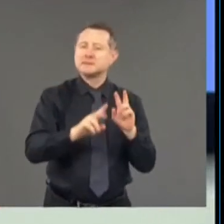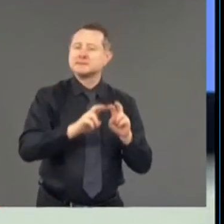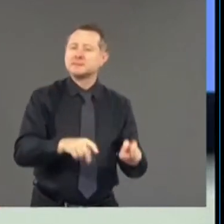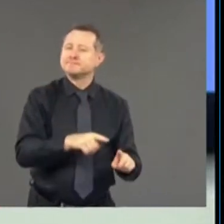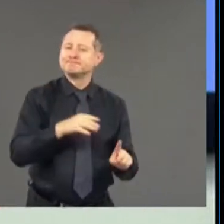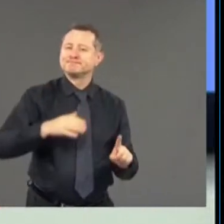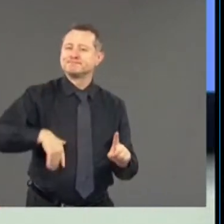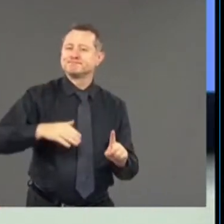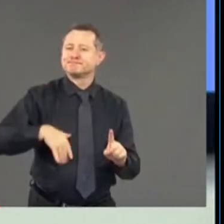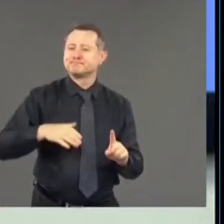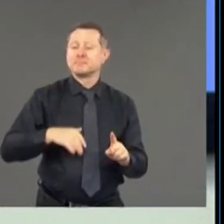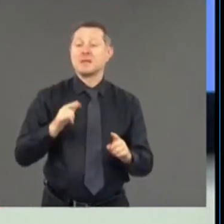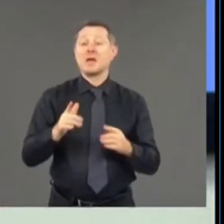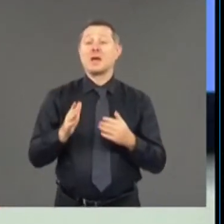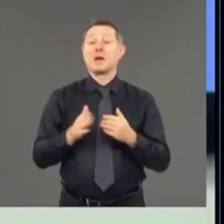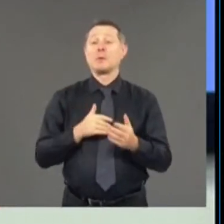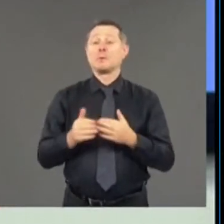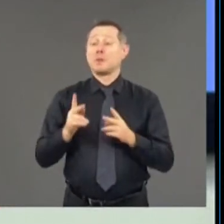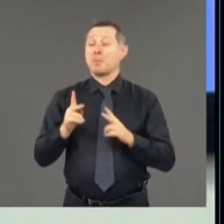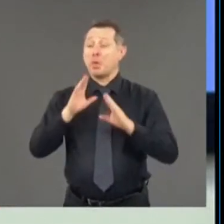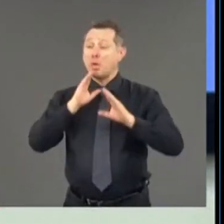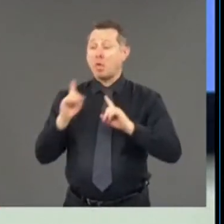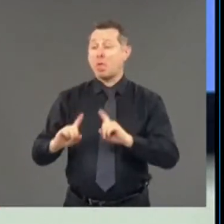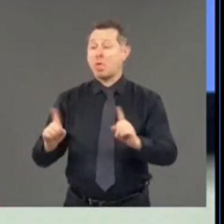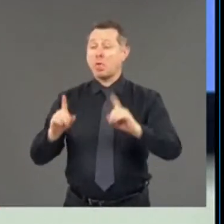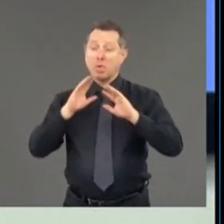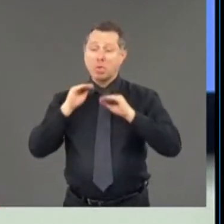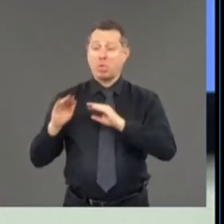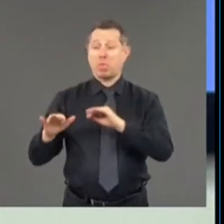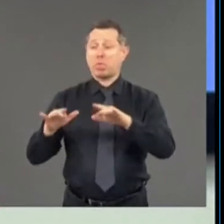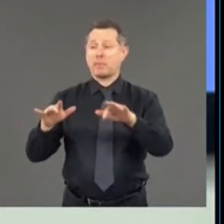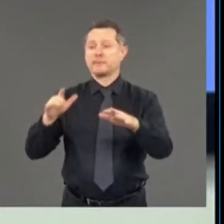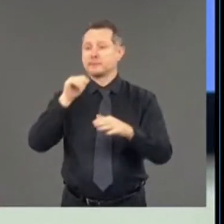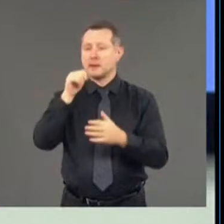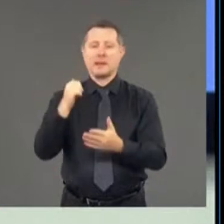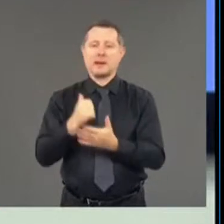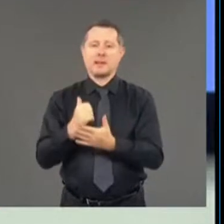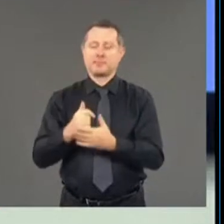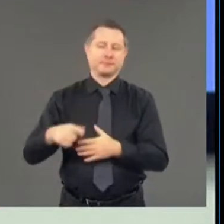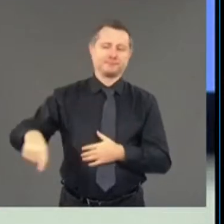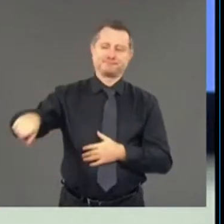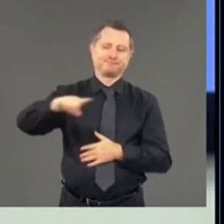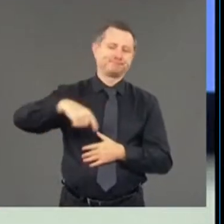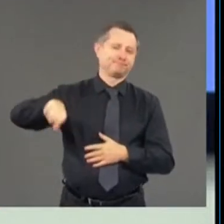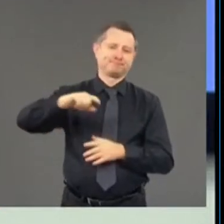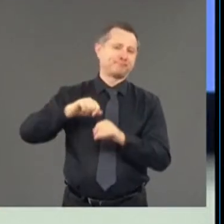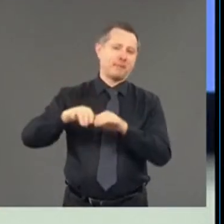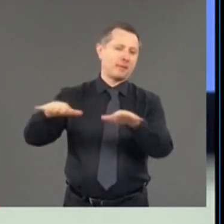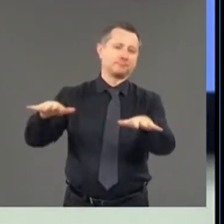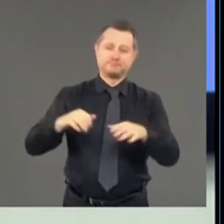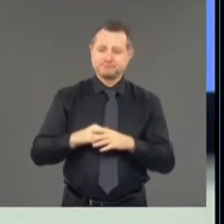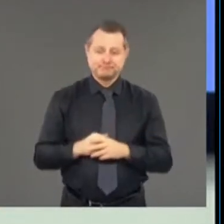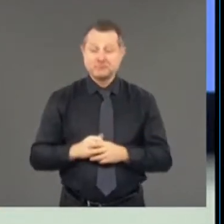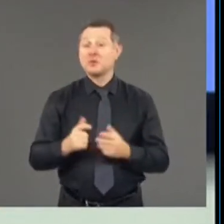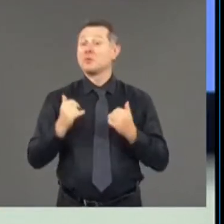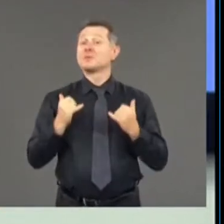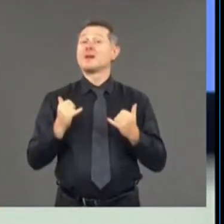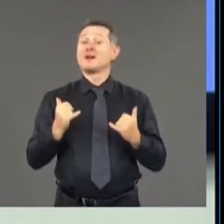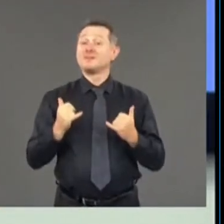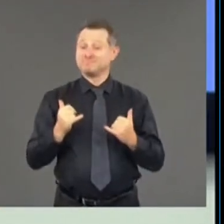it does not do us as a society any good. So now let's talk about the facts.